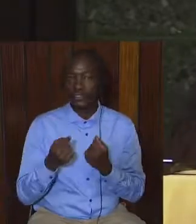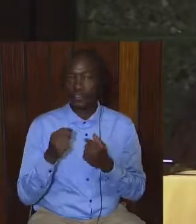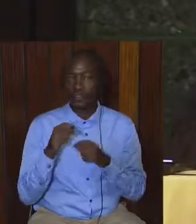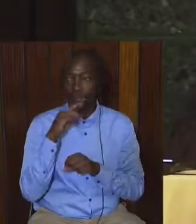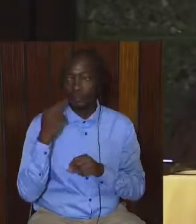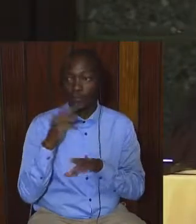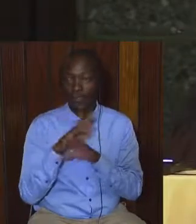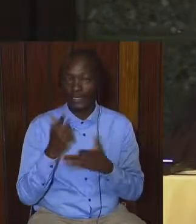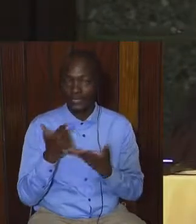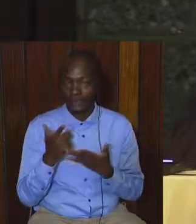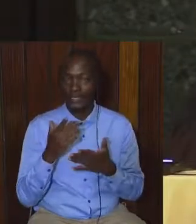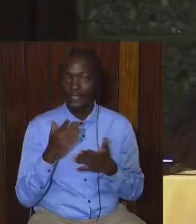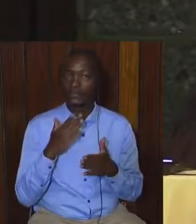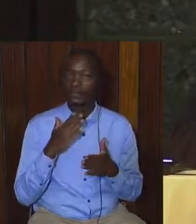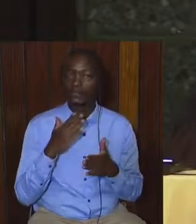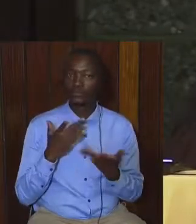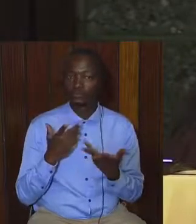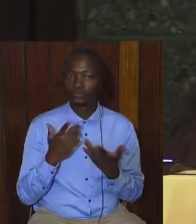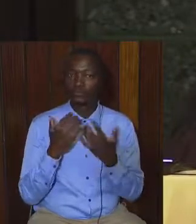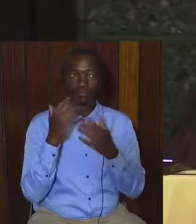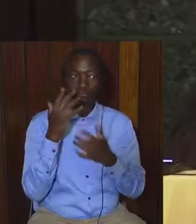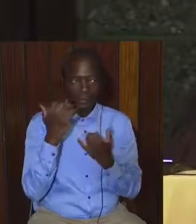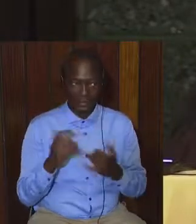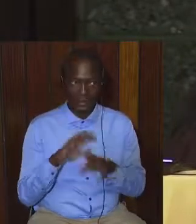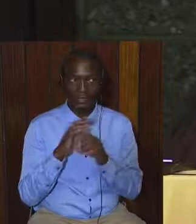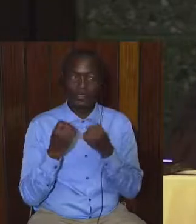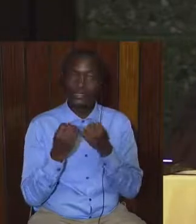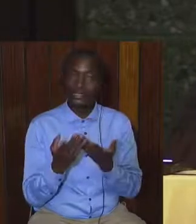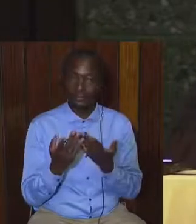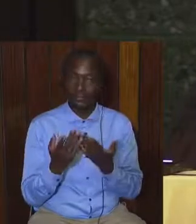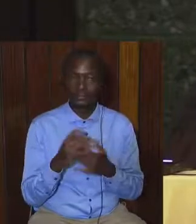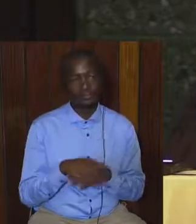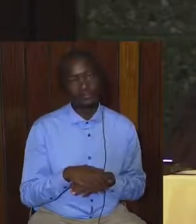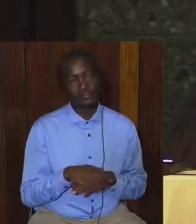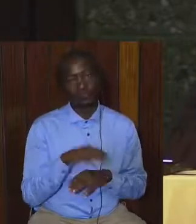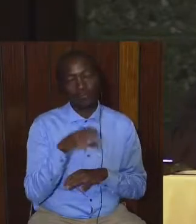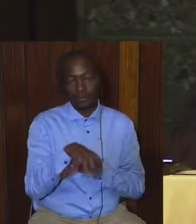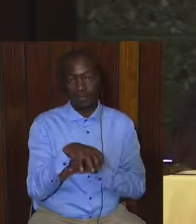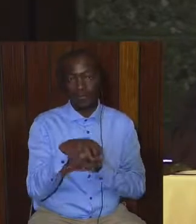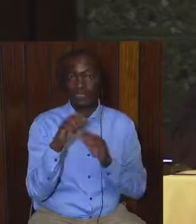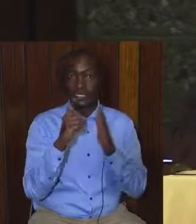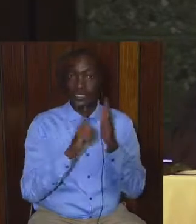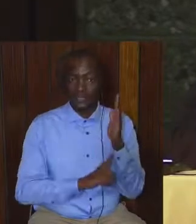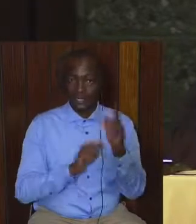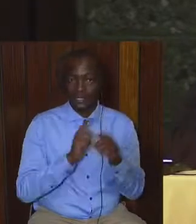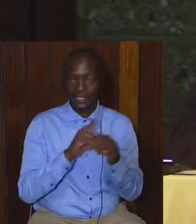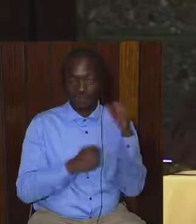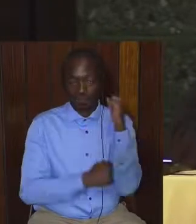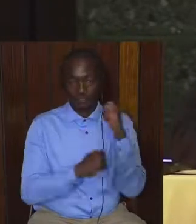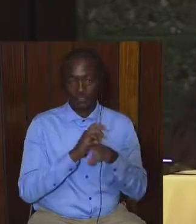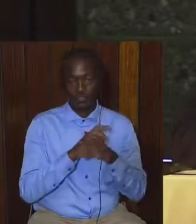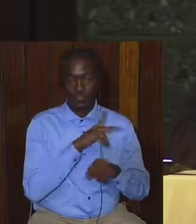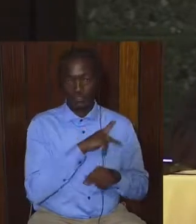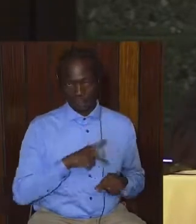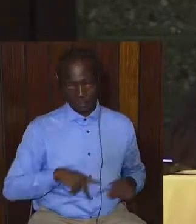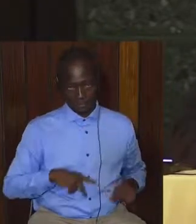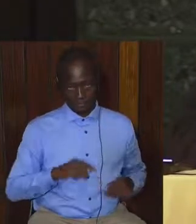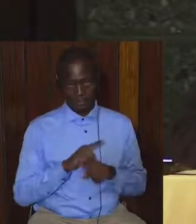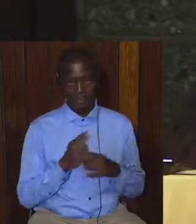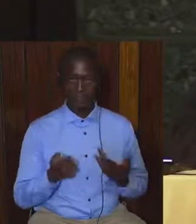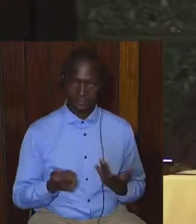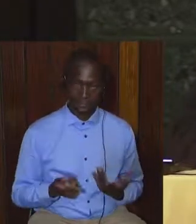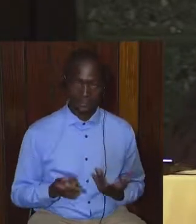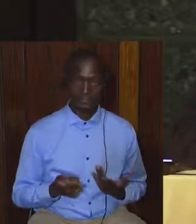original appropriation that was approved by the provincial legislature and the Office of the Premier and the MEC for